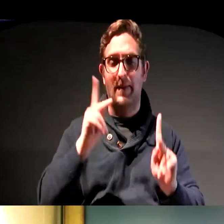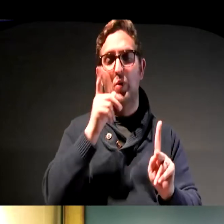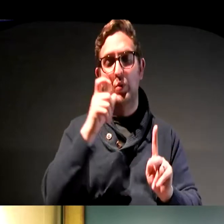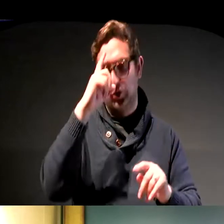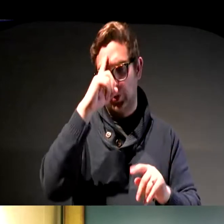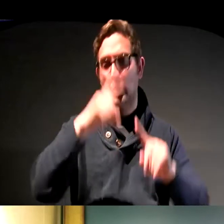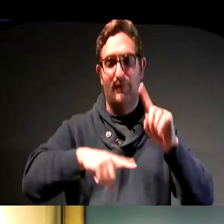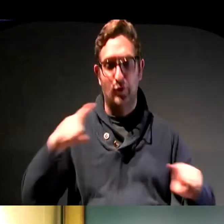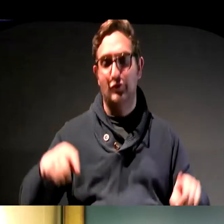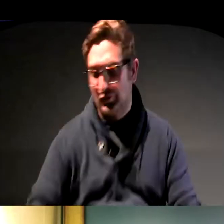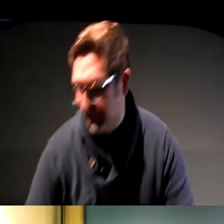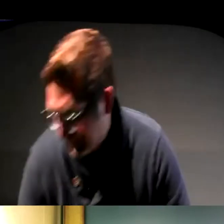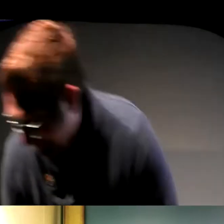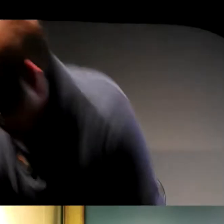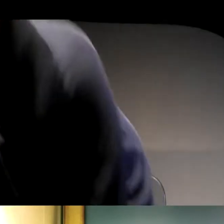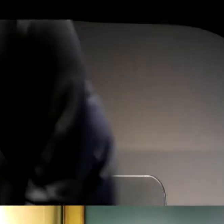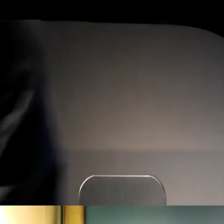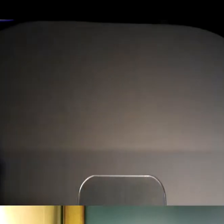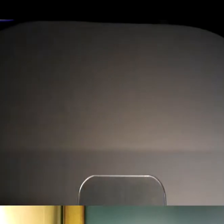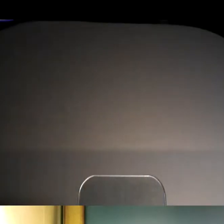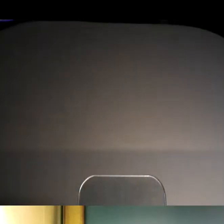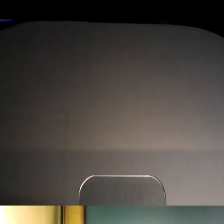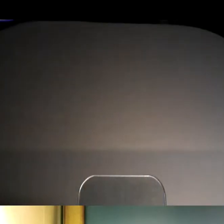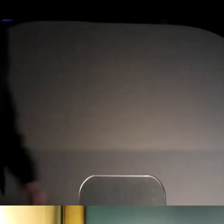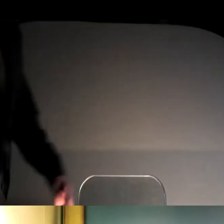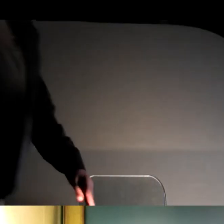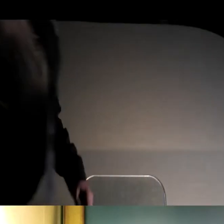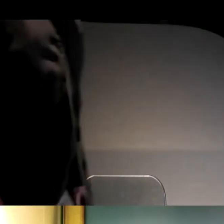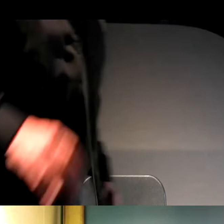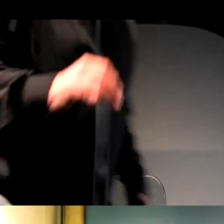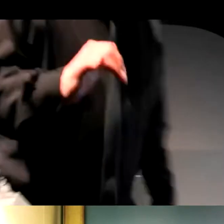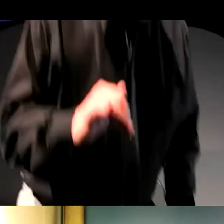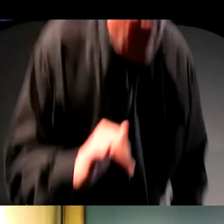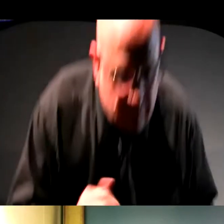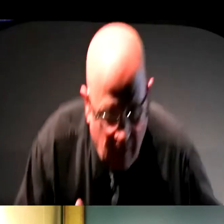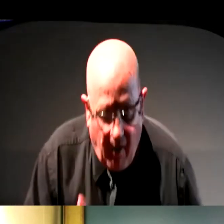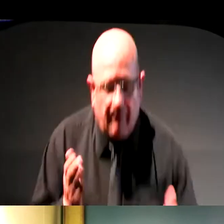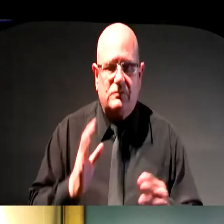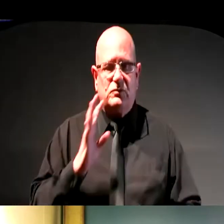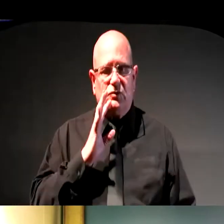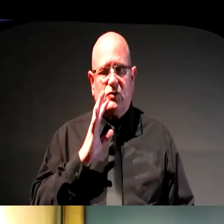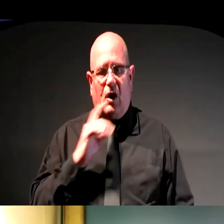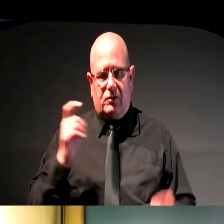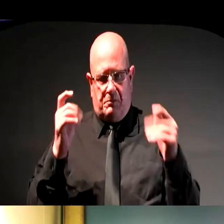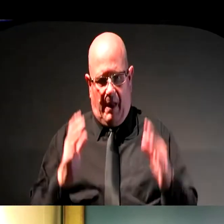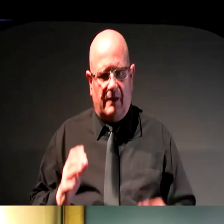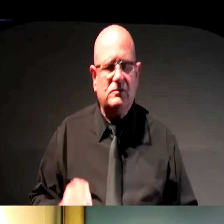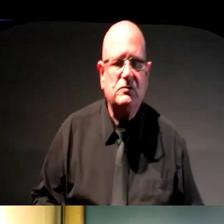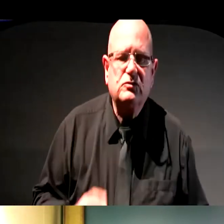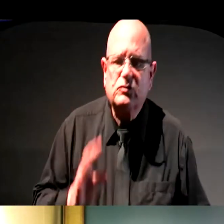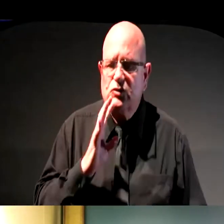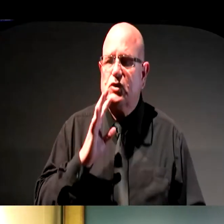all those benefits. We talk about things from a strength-based view. And then we also offer to come in and talk to managers and come in and talk